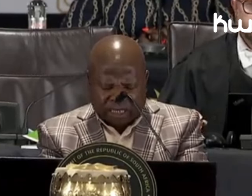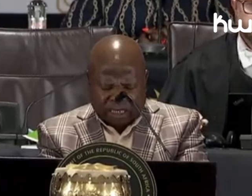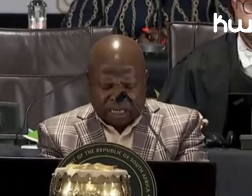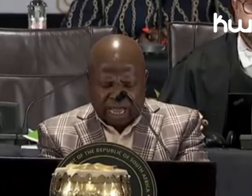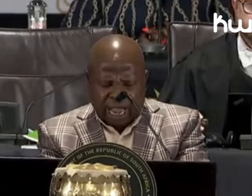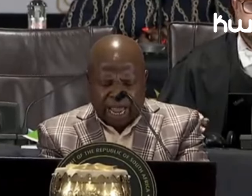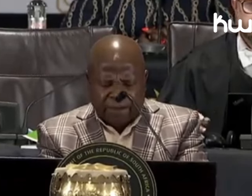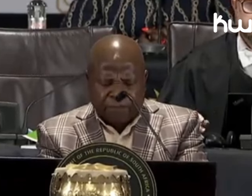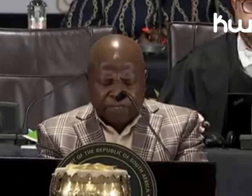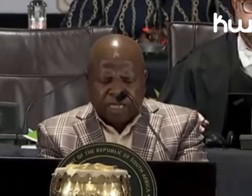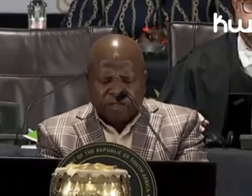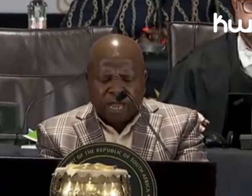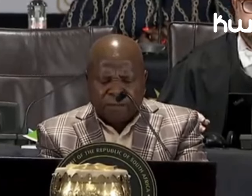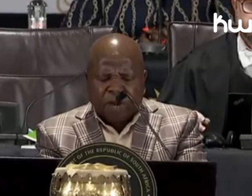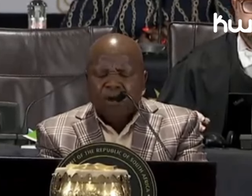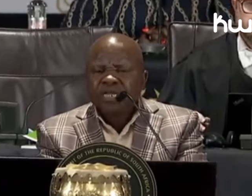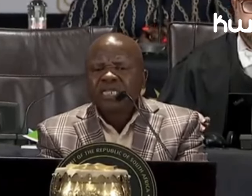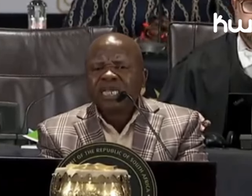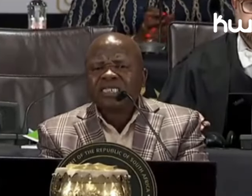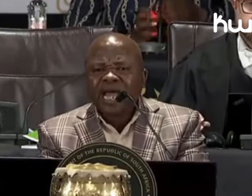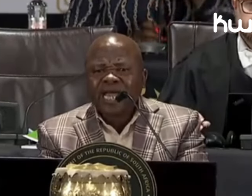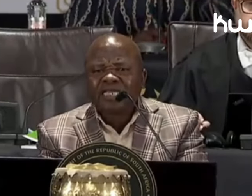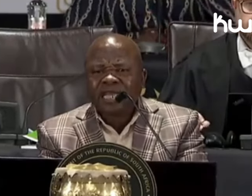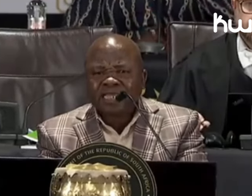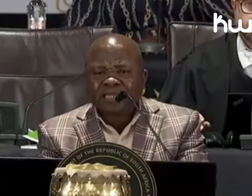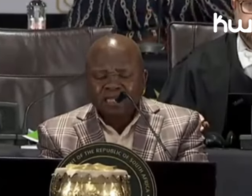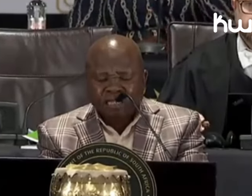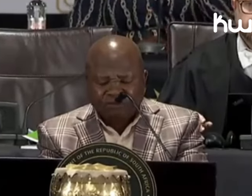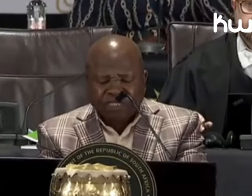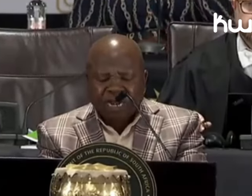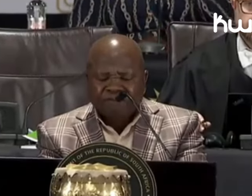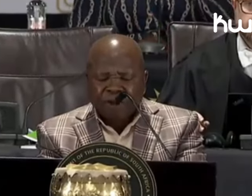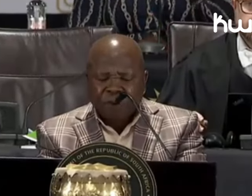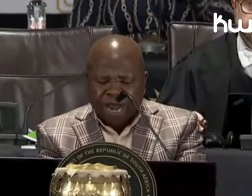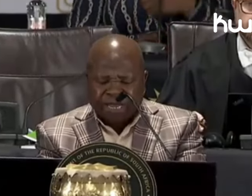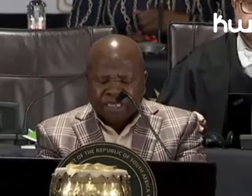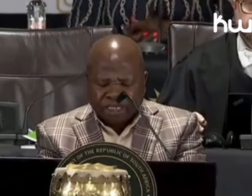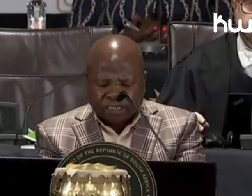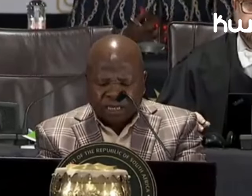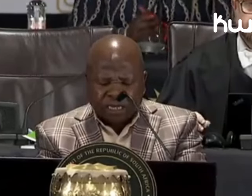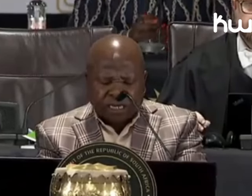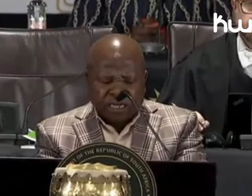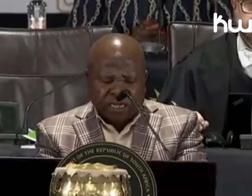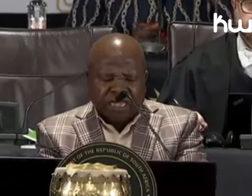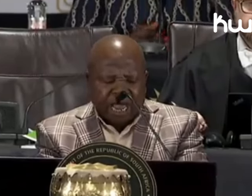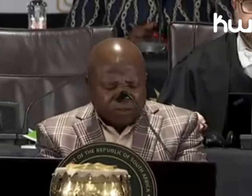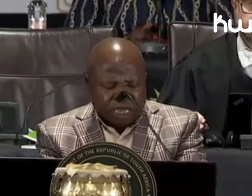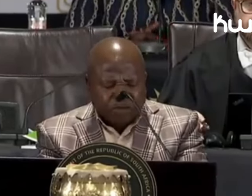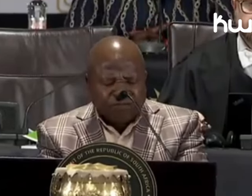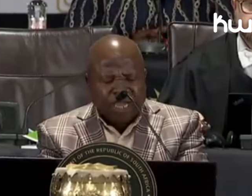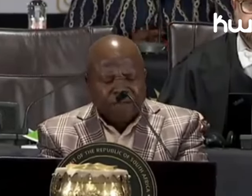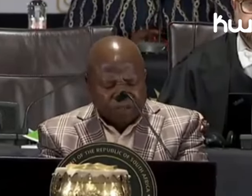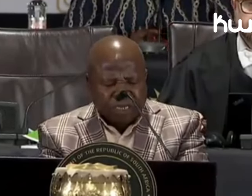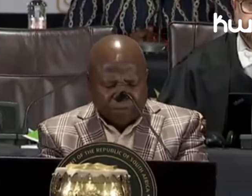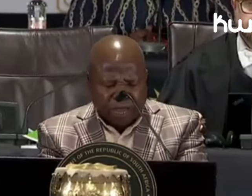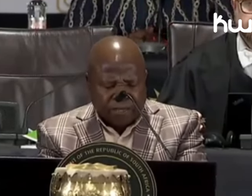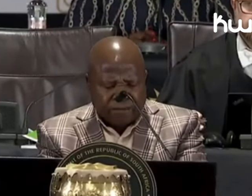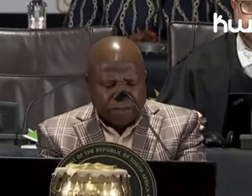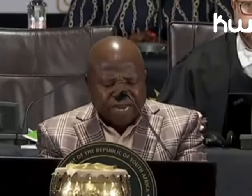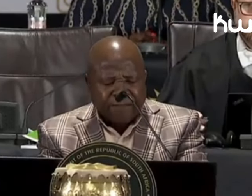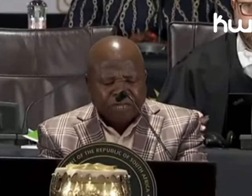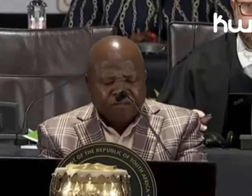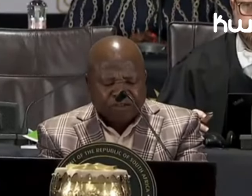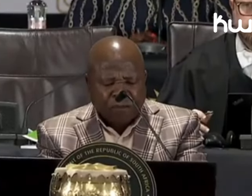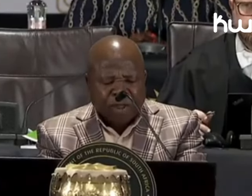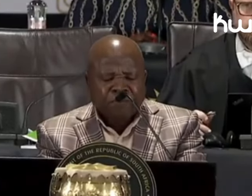which these priorities and targets cited in this fiscal framework hinges, in the absence of